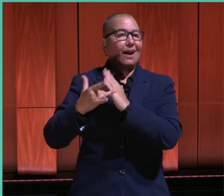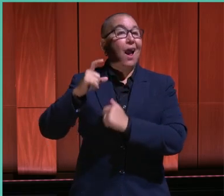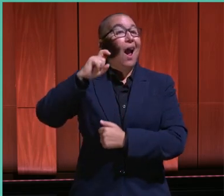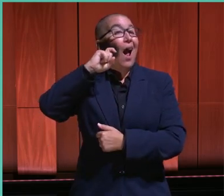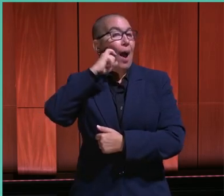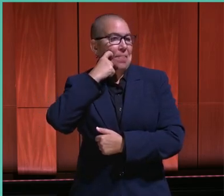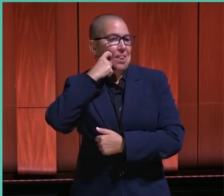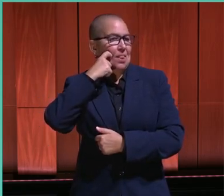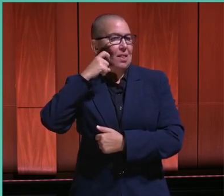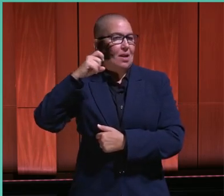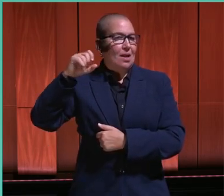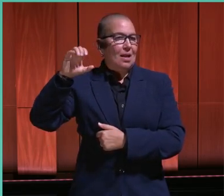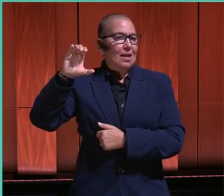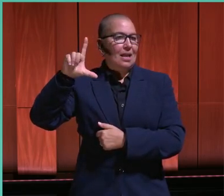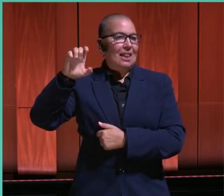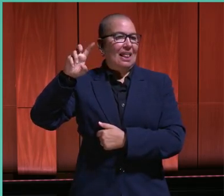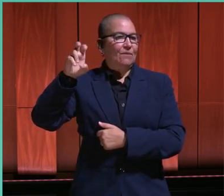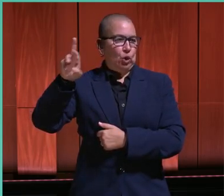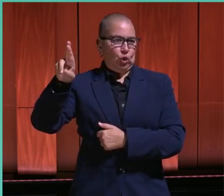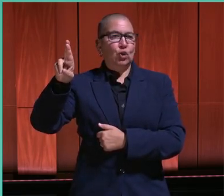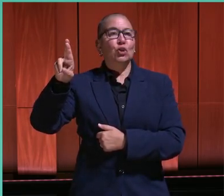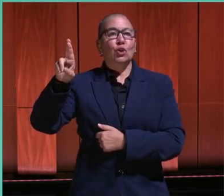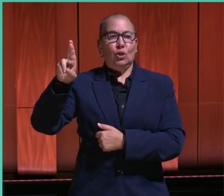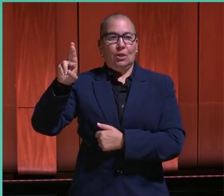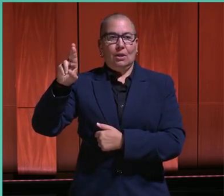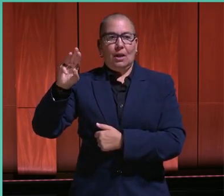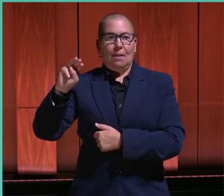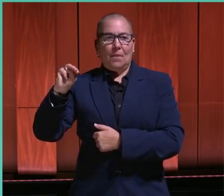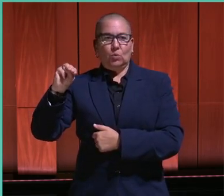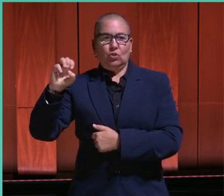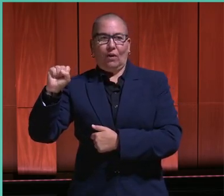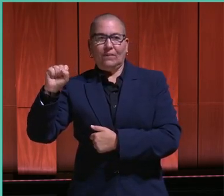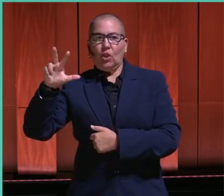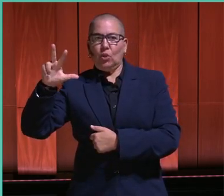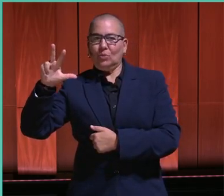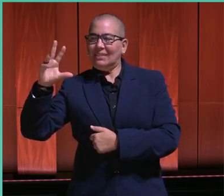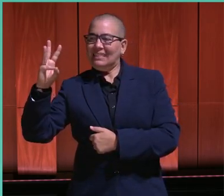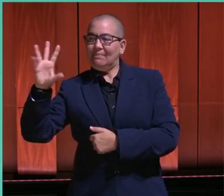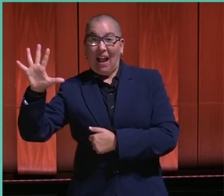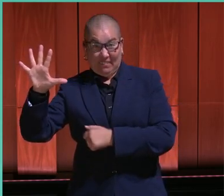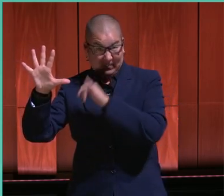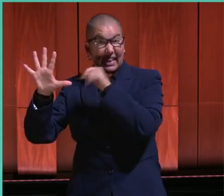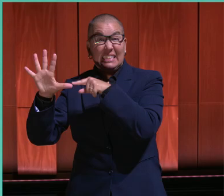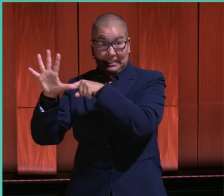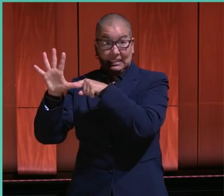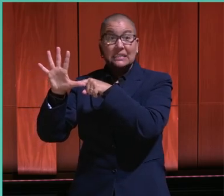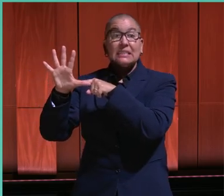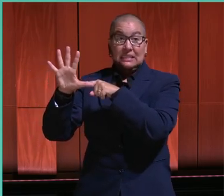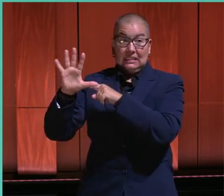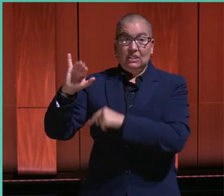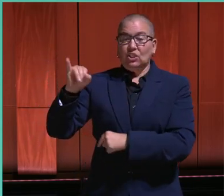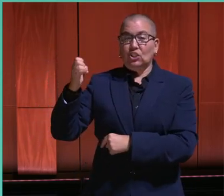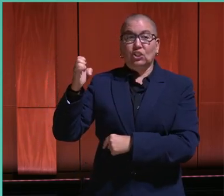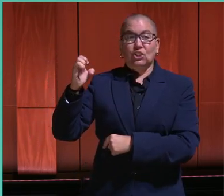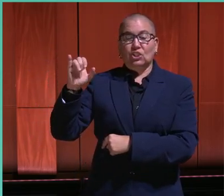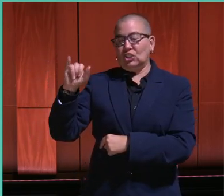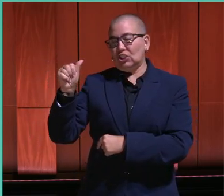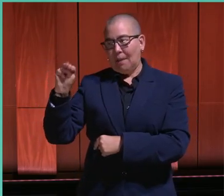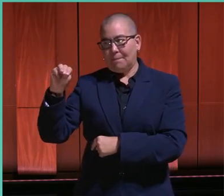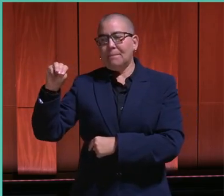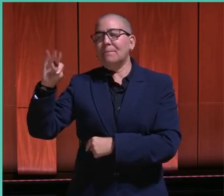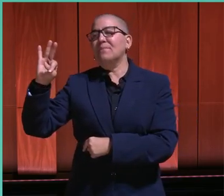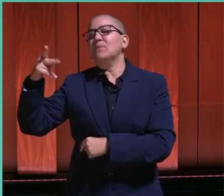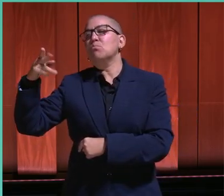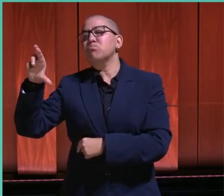Clever, Microsoft 365, and Jamf Pro. Jamf Pro we use at our technology department to be able to resolve issues